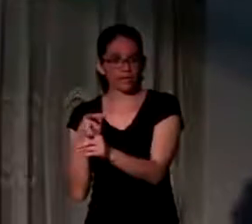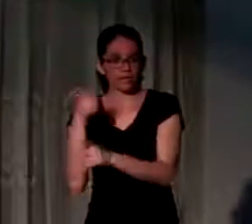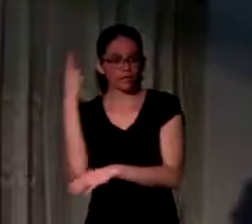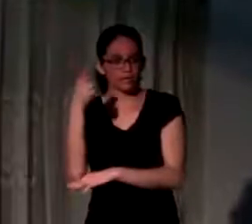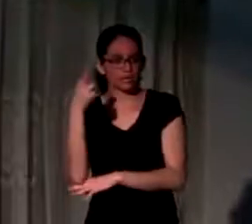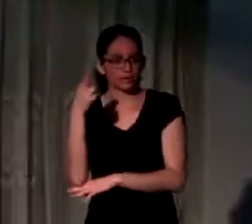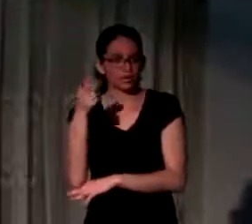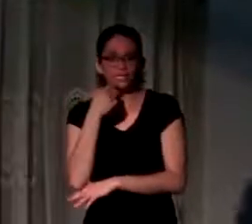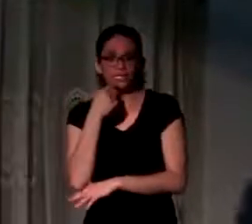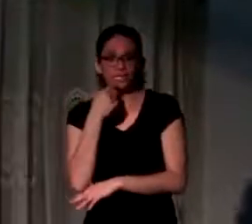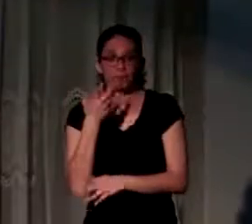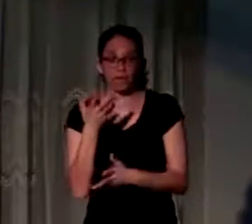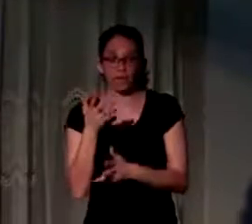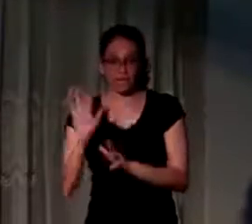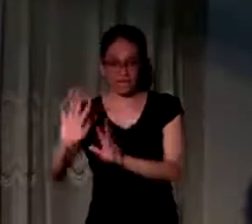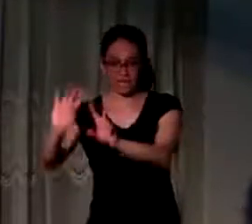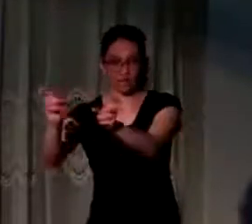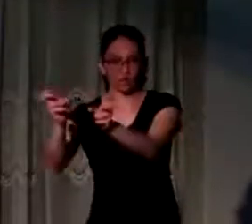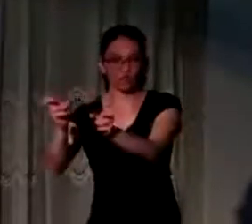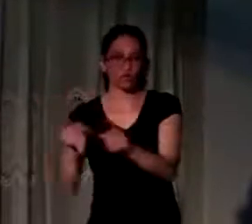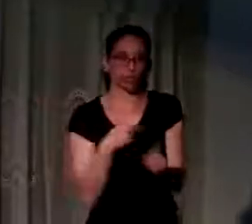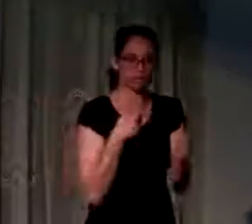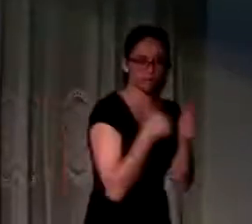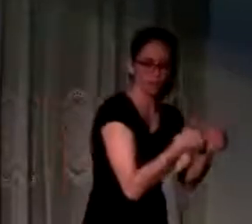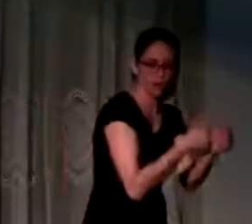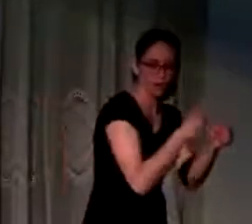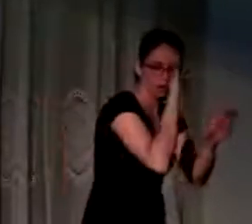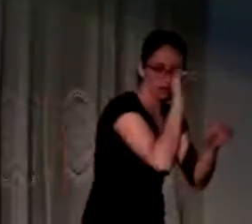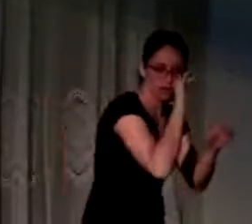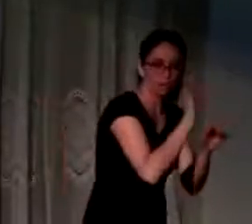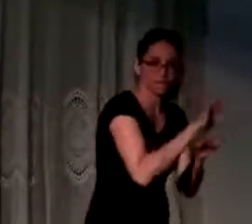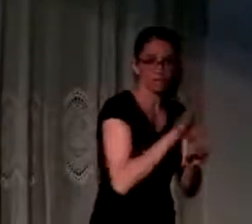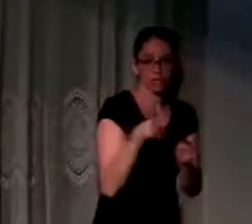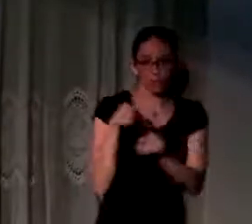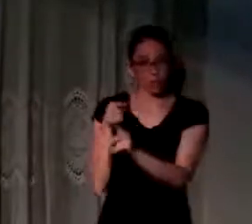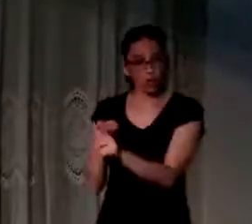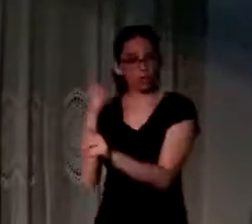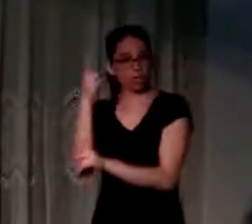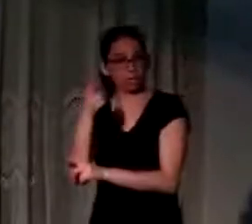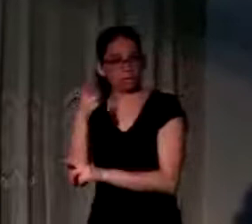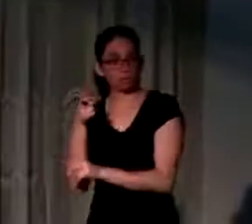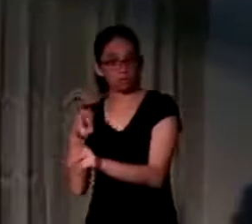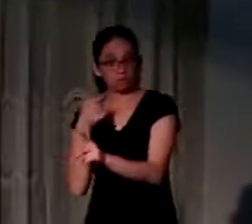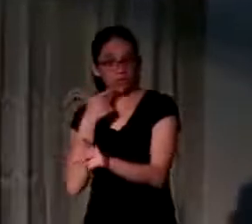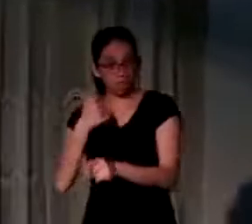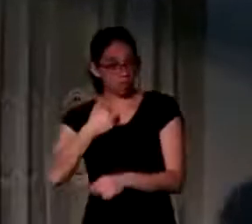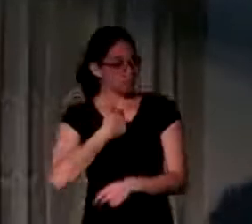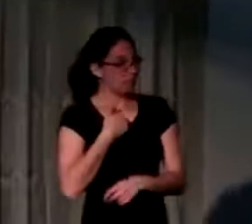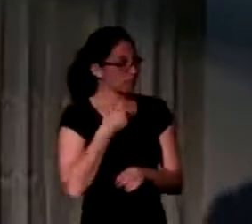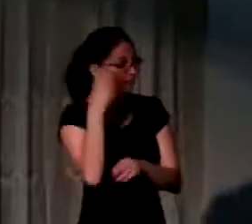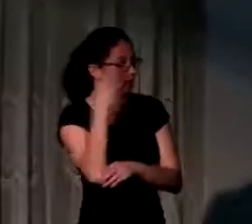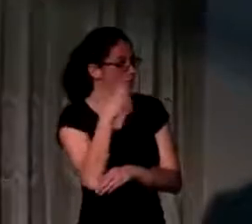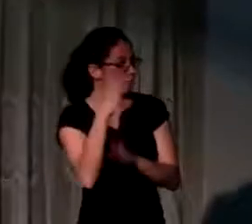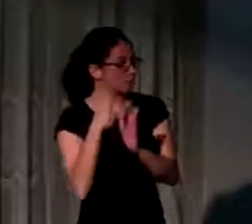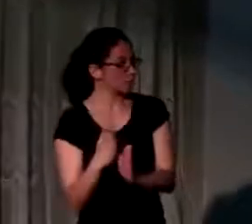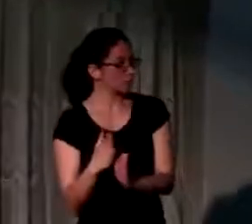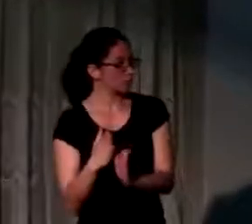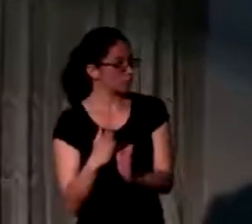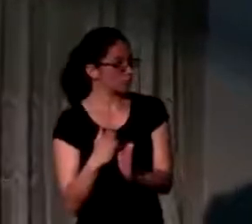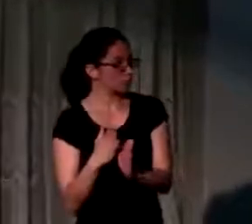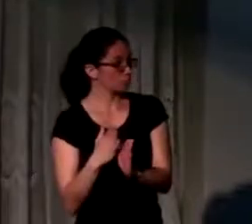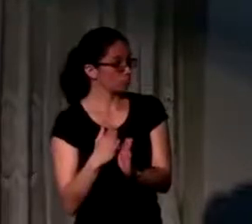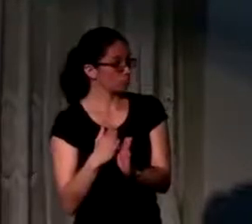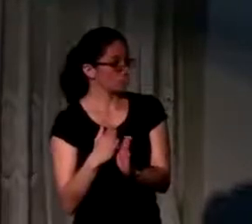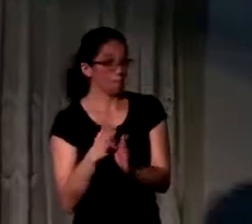Listen to him. You can get it from Facebook or you can get it from him. He says, I claim to be an historian. And I tell you that the evidence